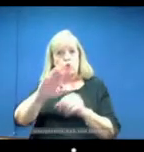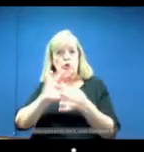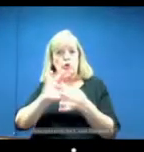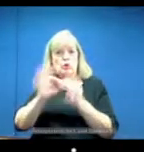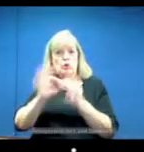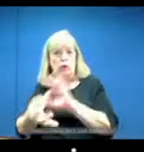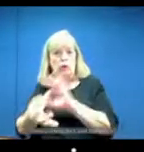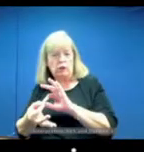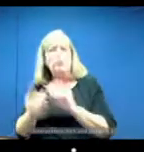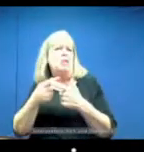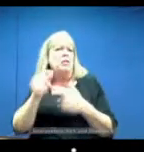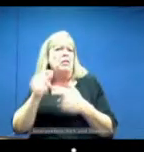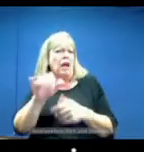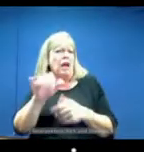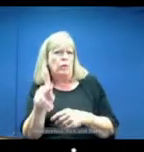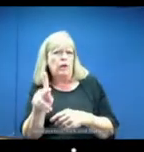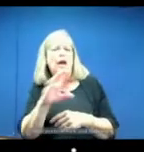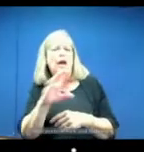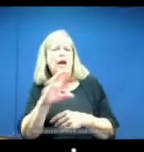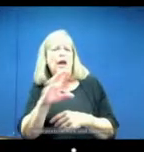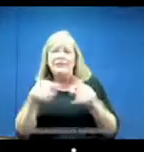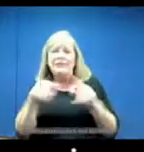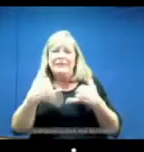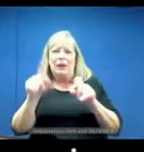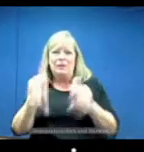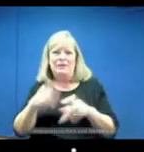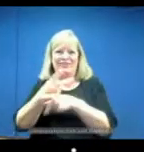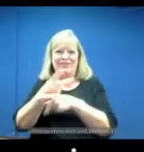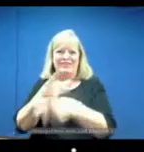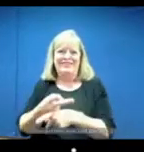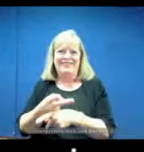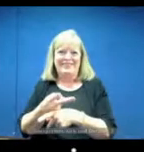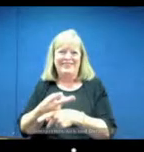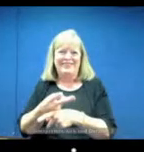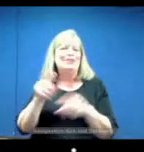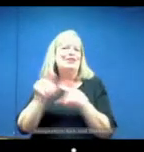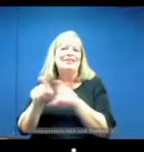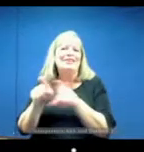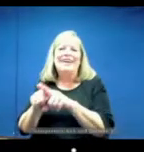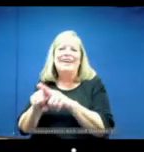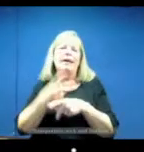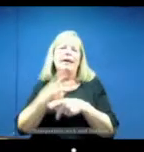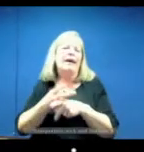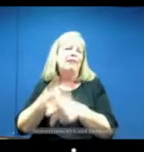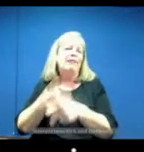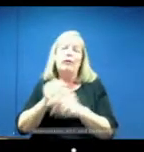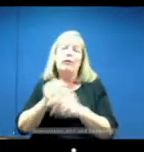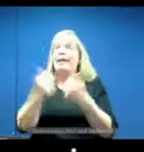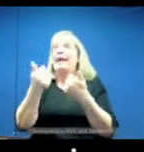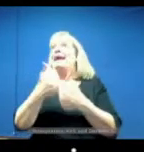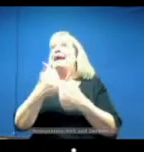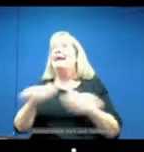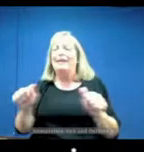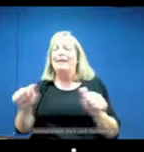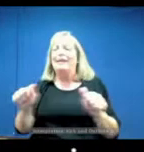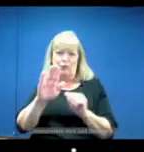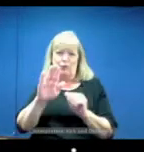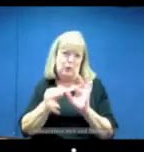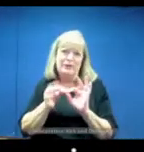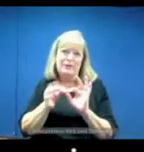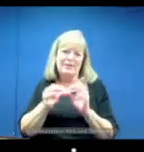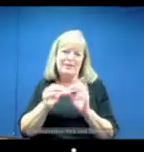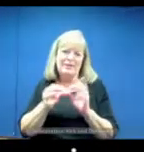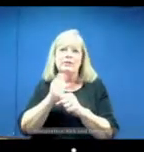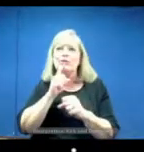is okay, and you have to be careful. Just like you have to be careful about all of your interpreting, so that